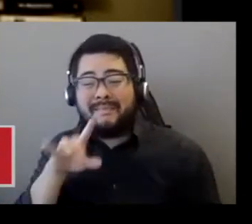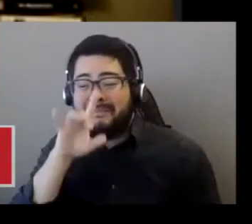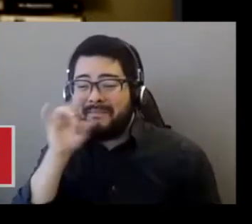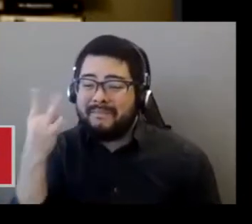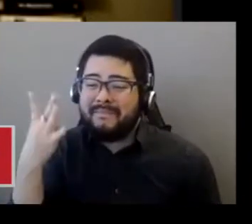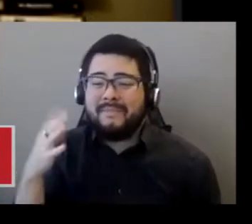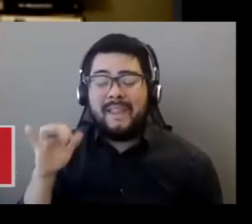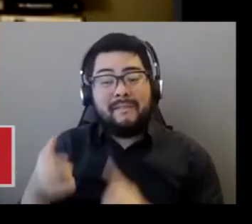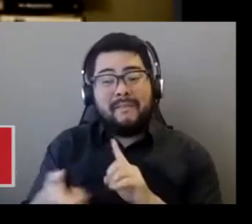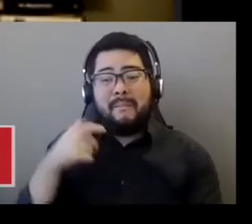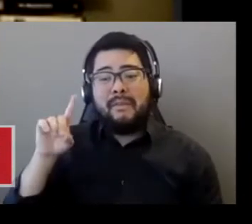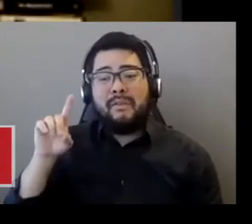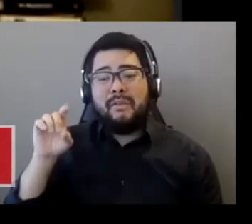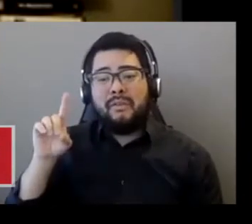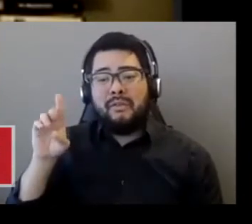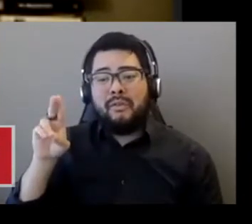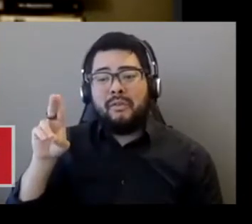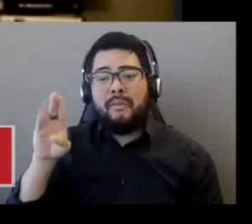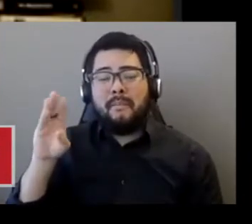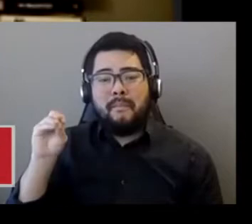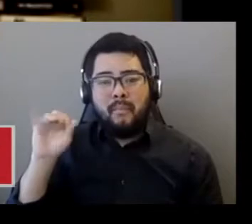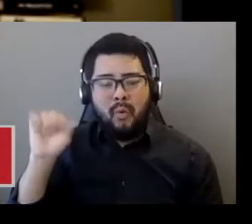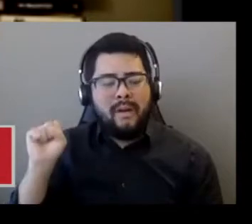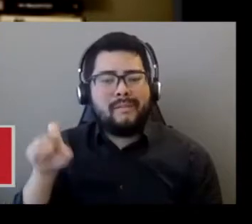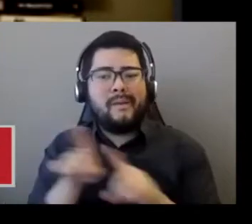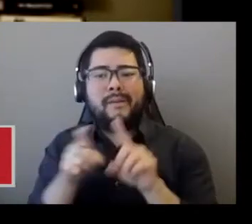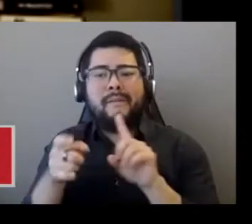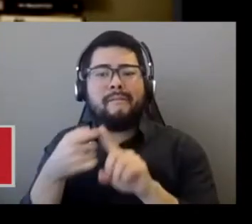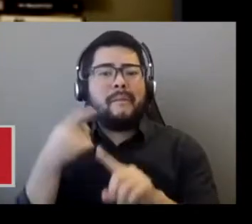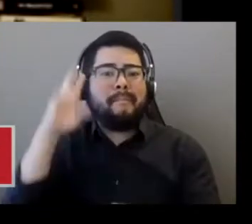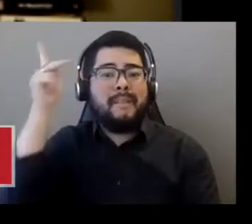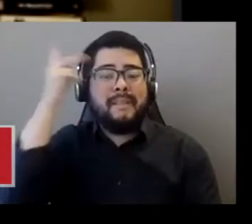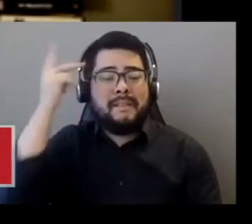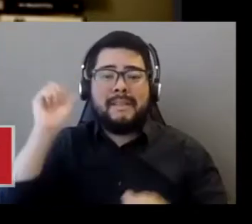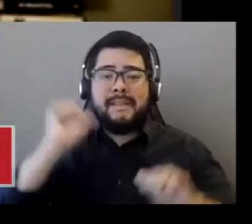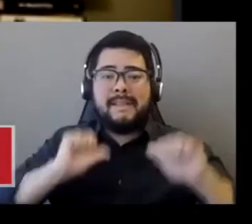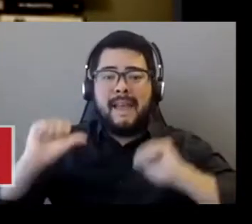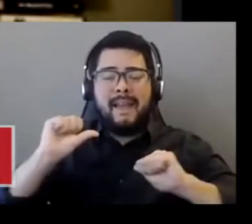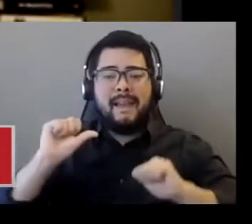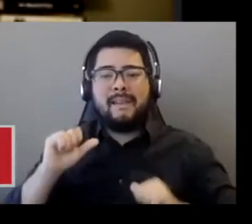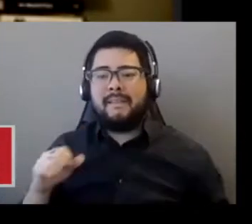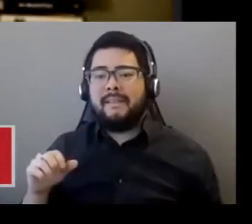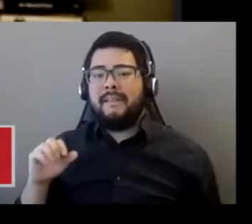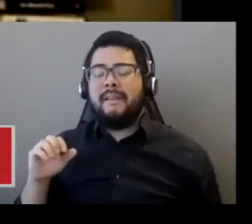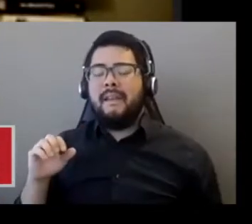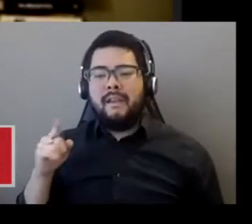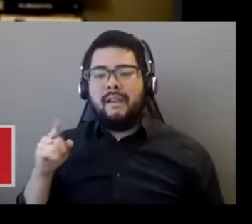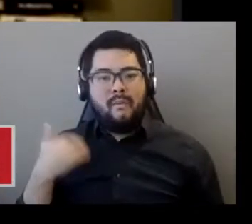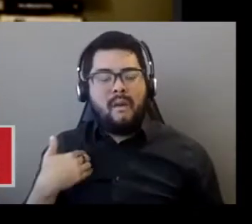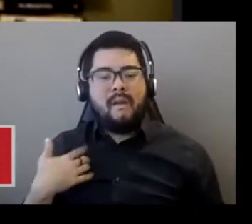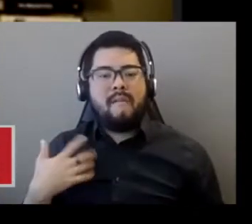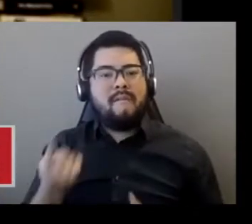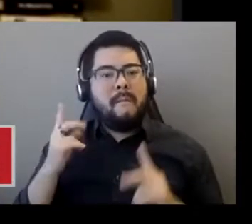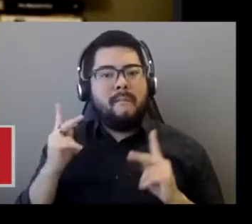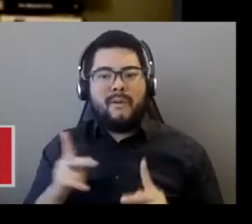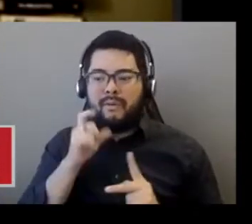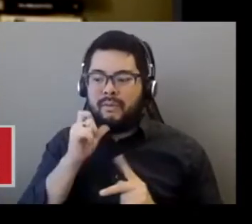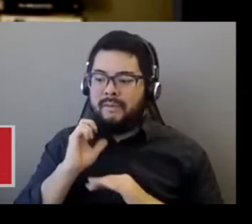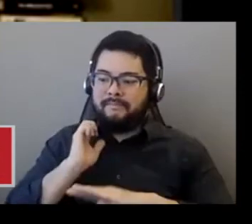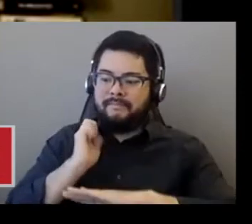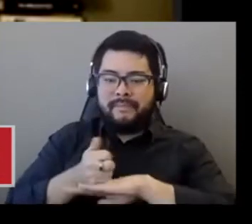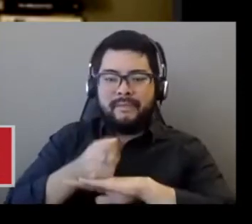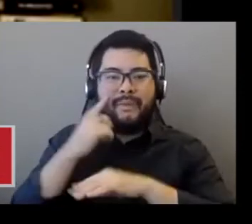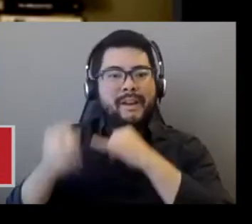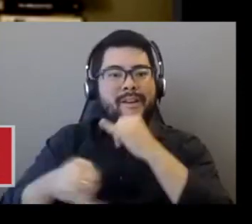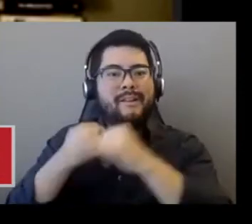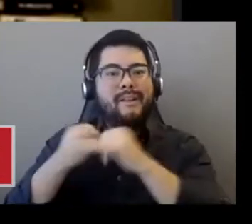doing? Even in political science, Ralph Bunche, there's your founder of American international relations.